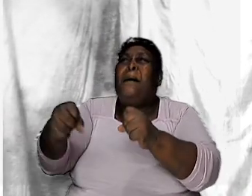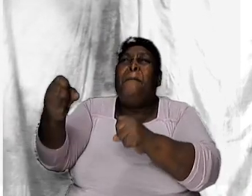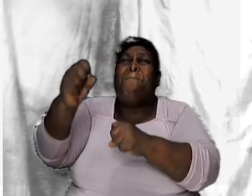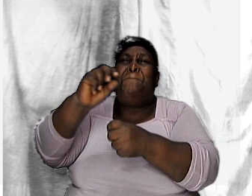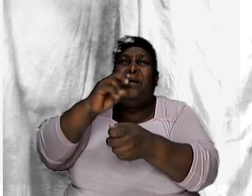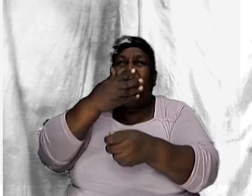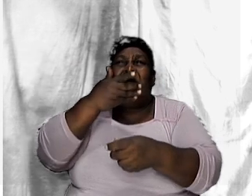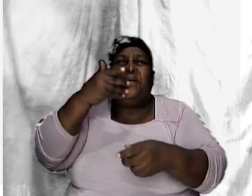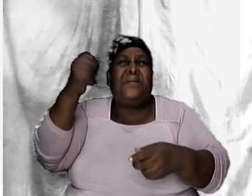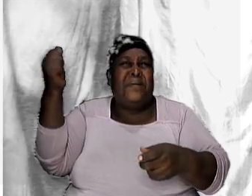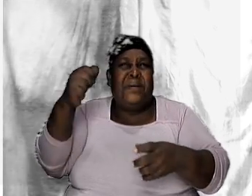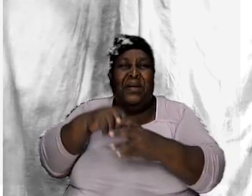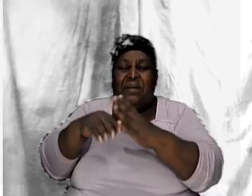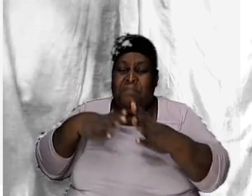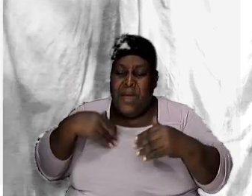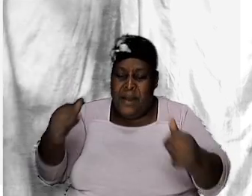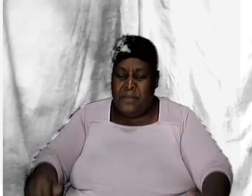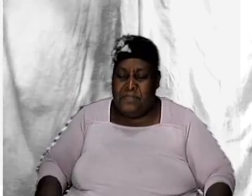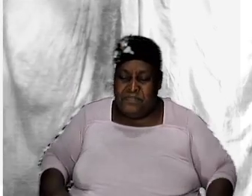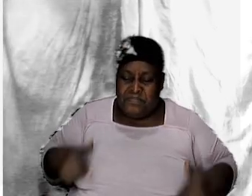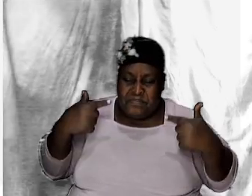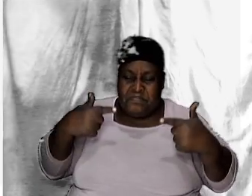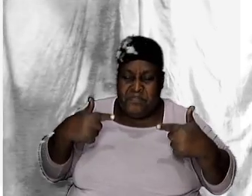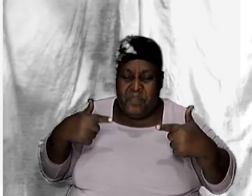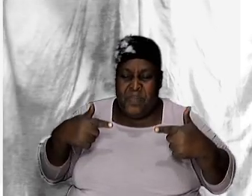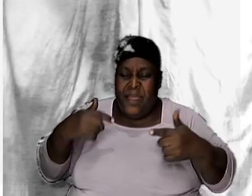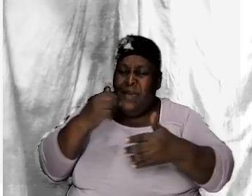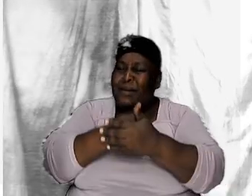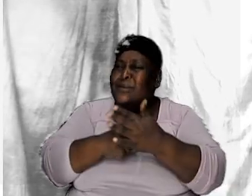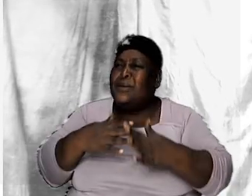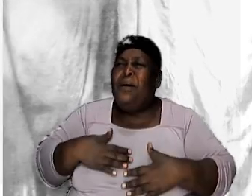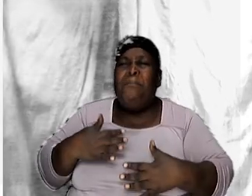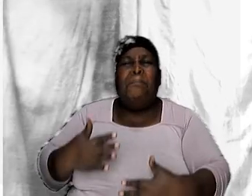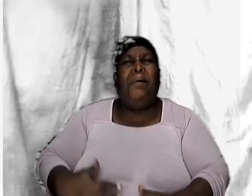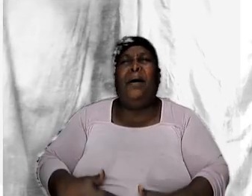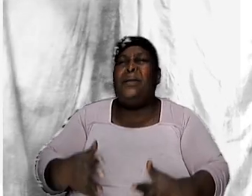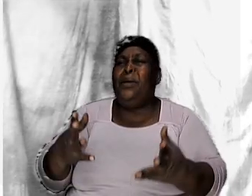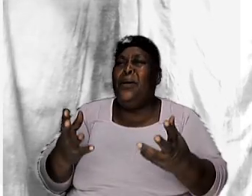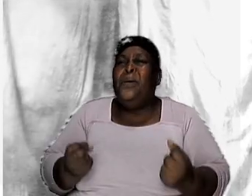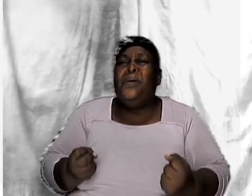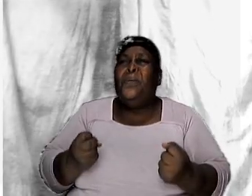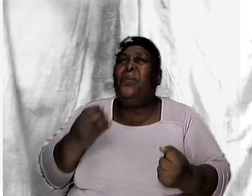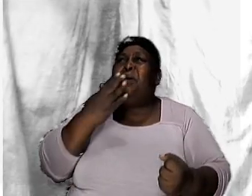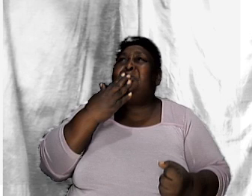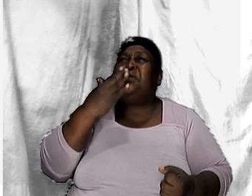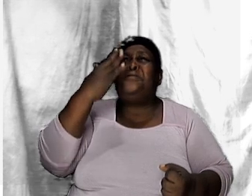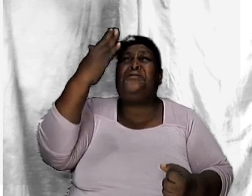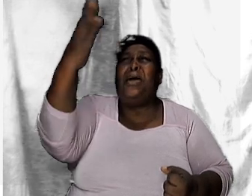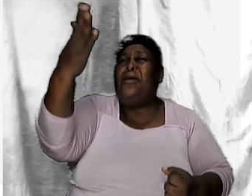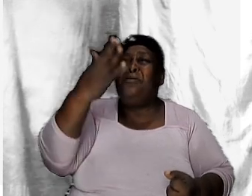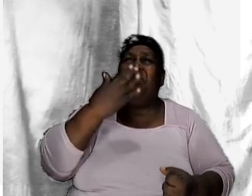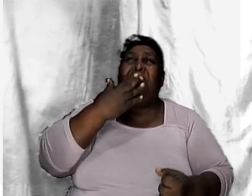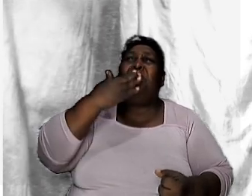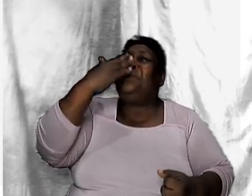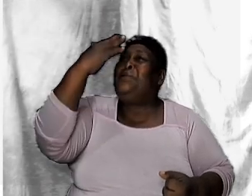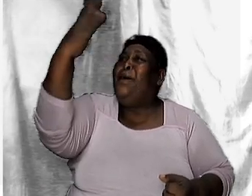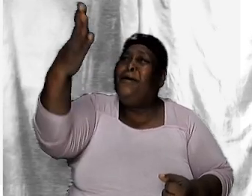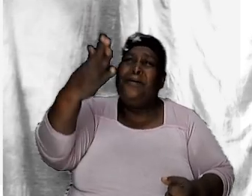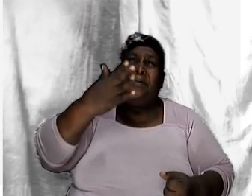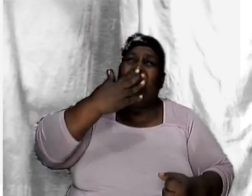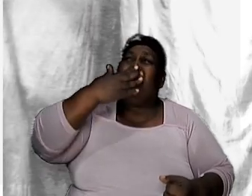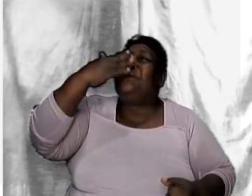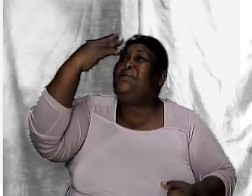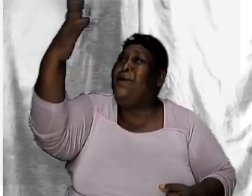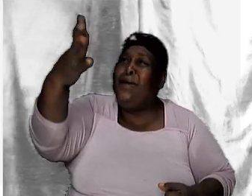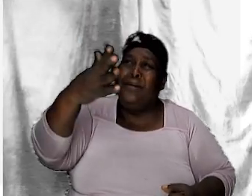I thank you. Is there somebody who wants to toda the King of Kings tonight? Thanksgiving. The first